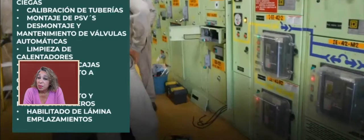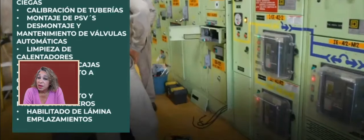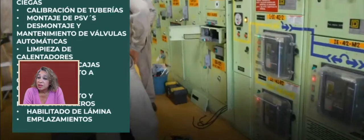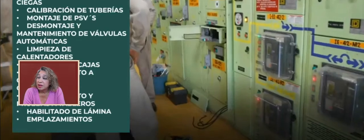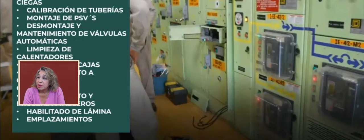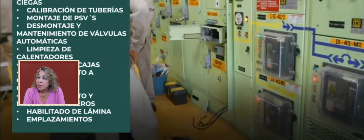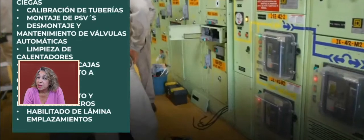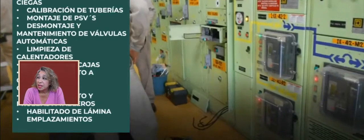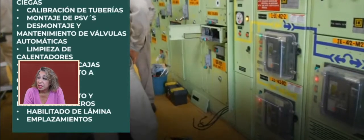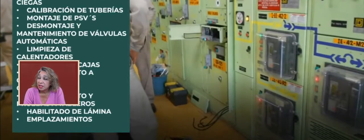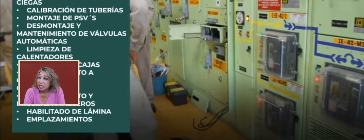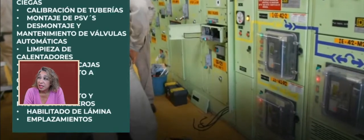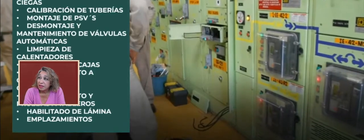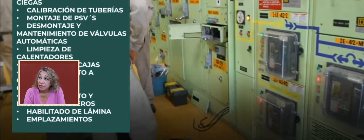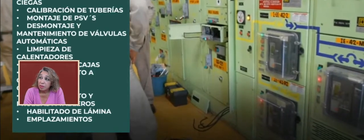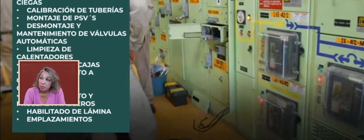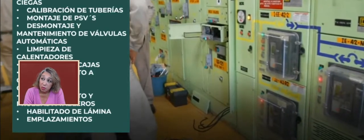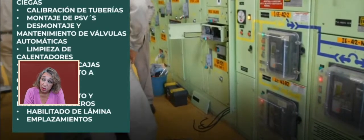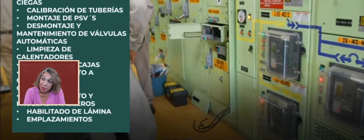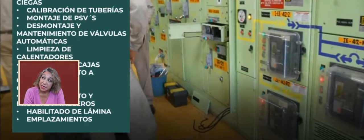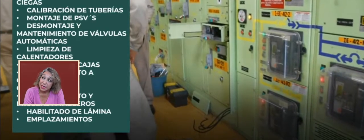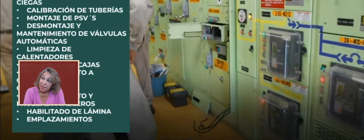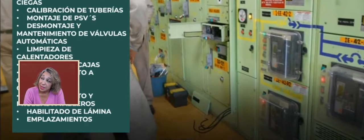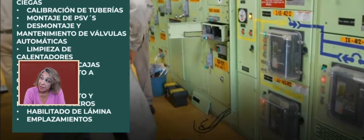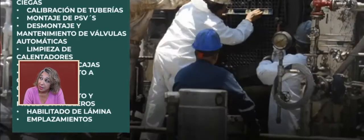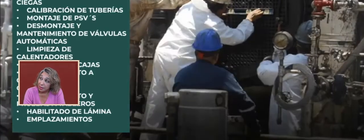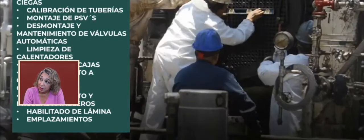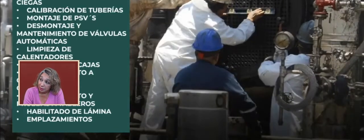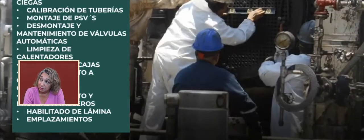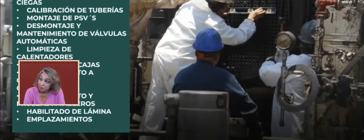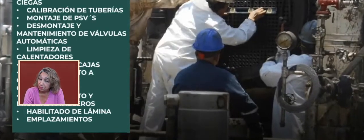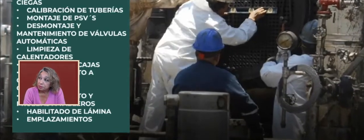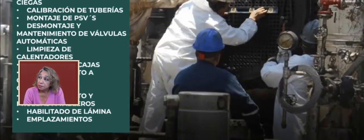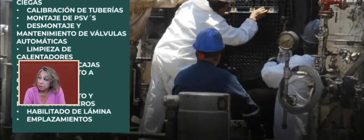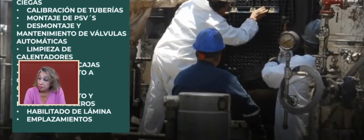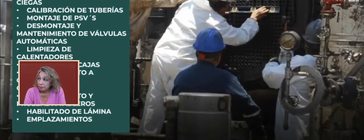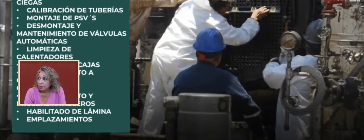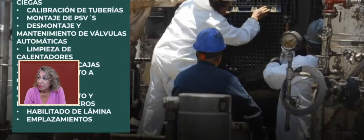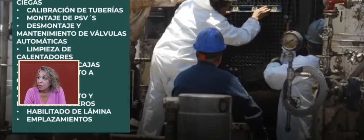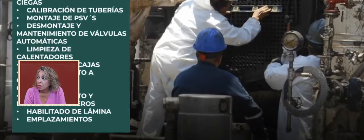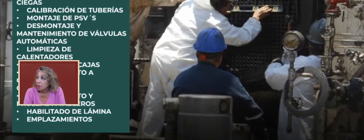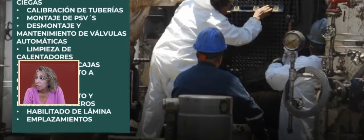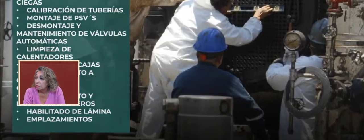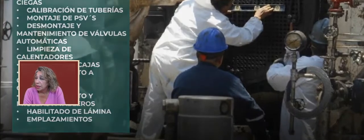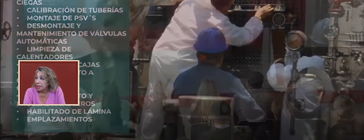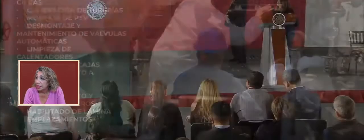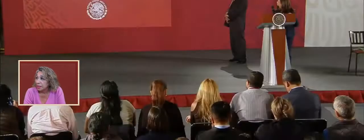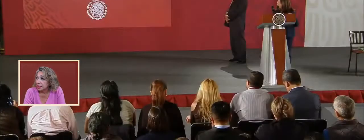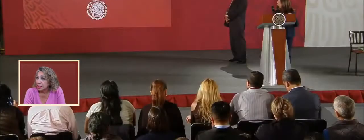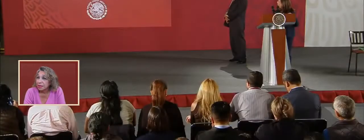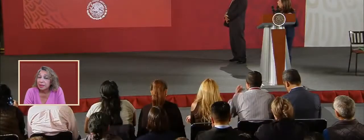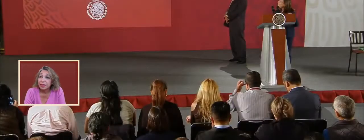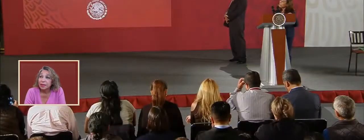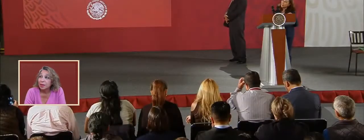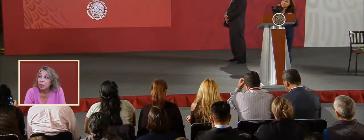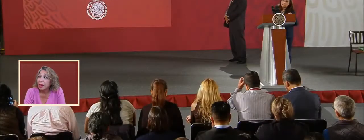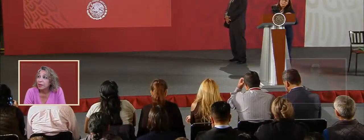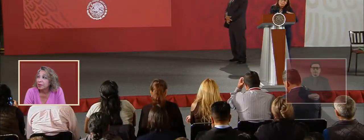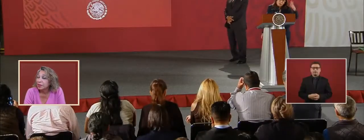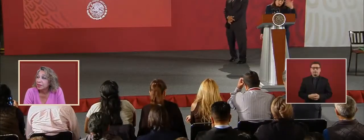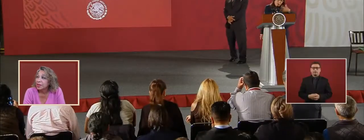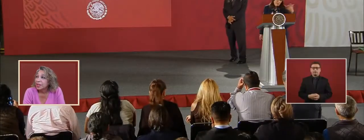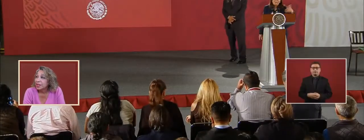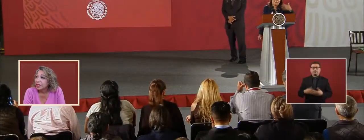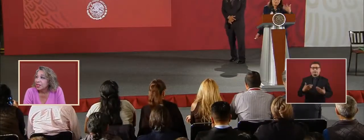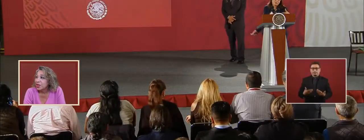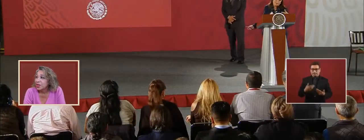the repairs are but it looks like they've rehabilitated the the whole place wow